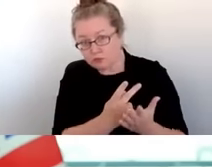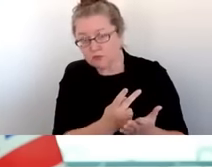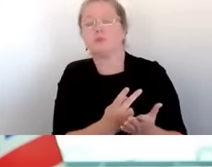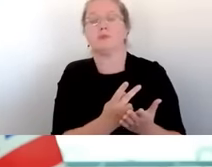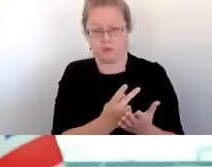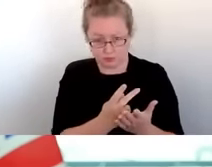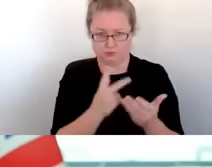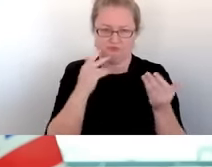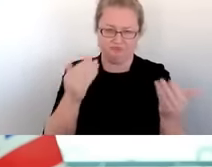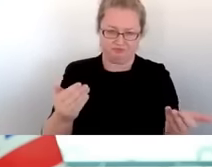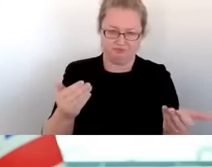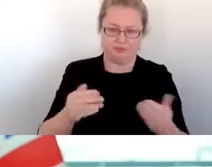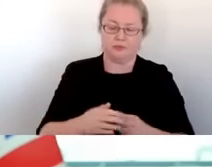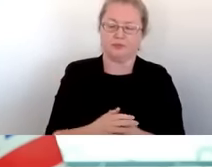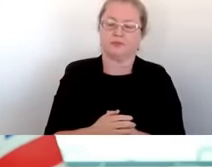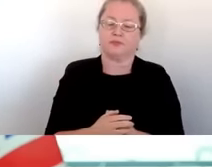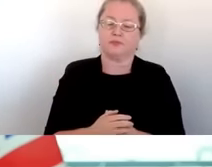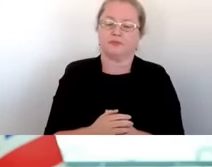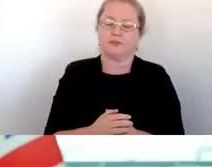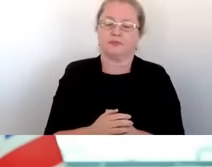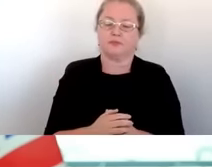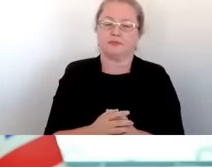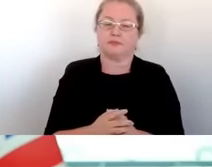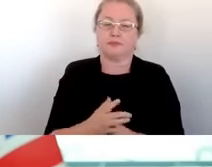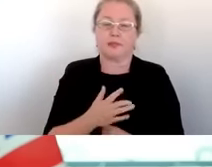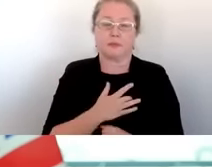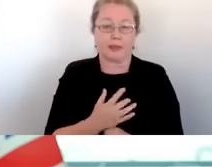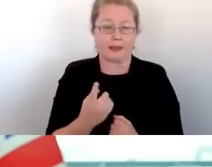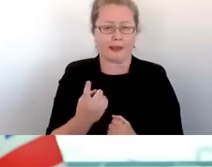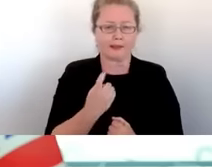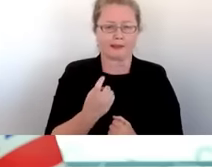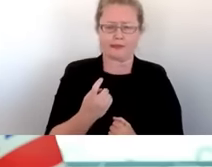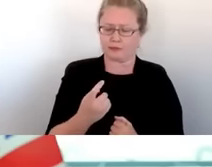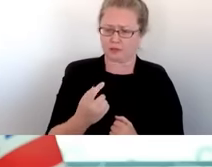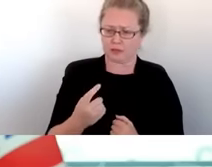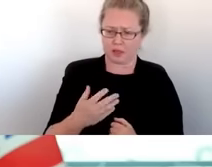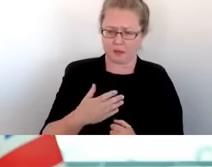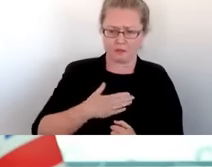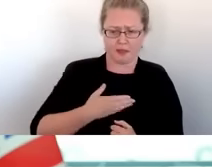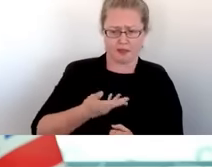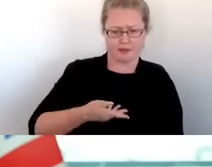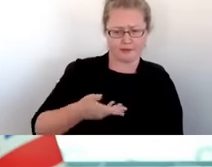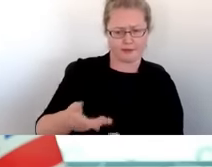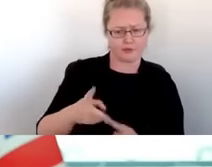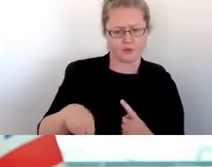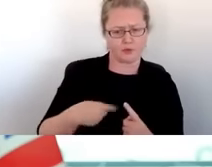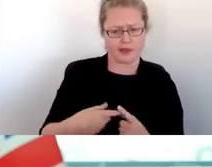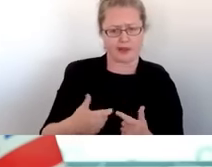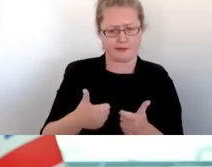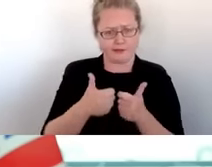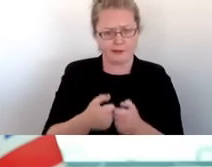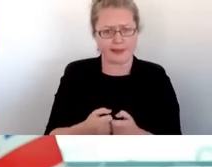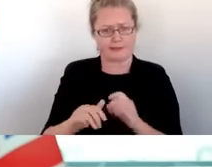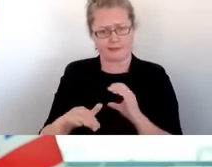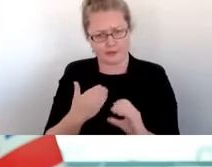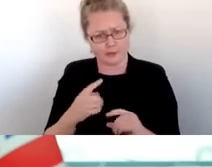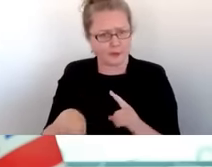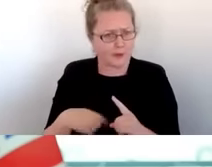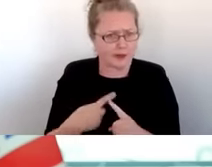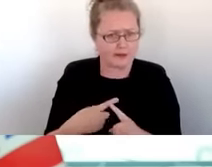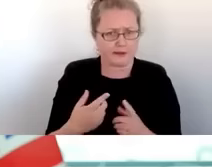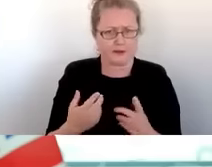program. So I think one of the things that everyone wants to know is, when am I going to get my invitation for my fall booster?